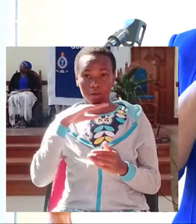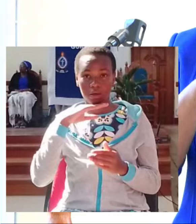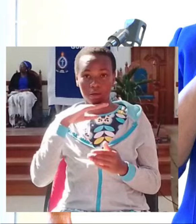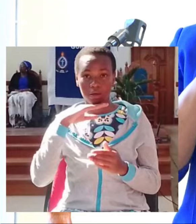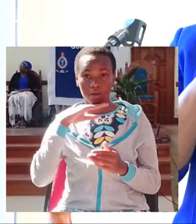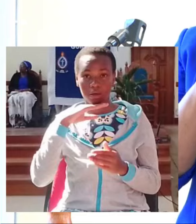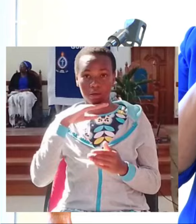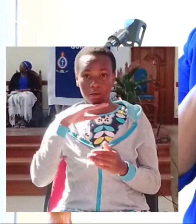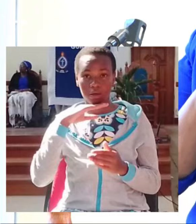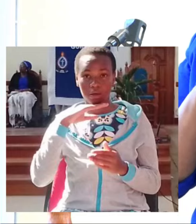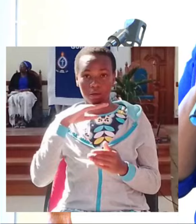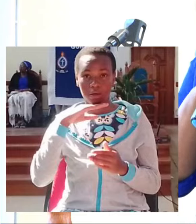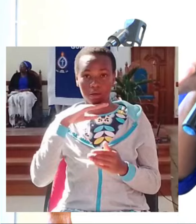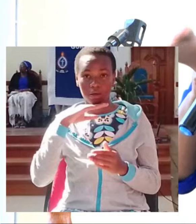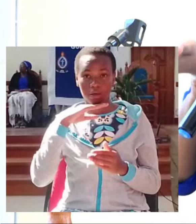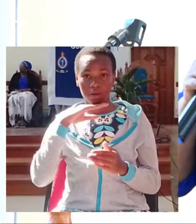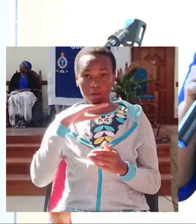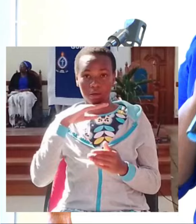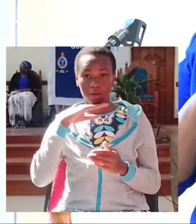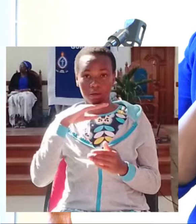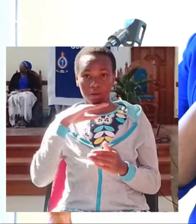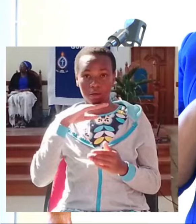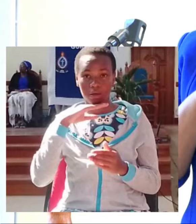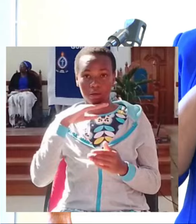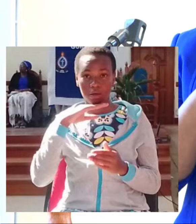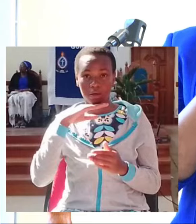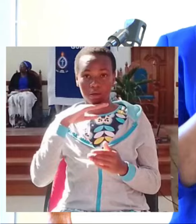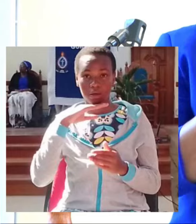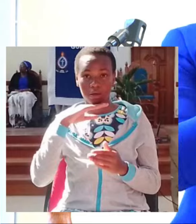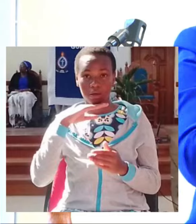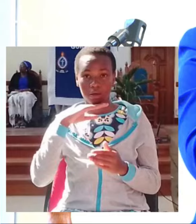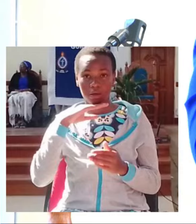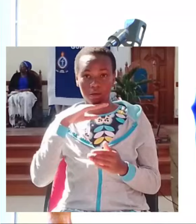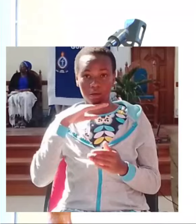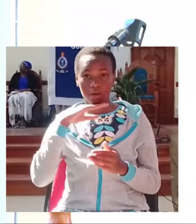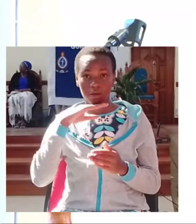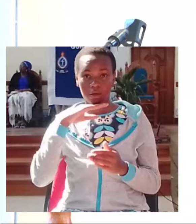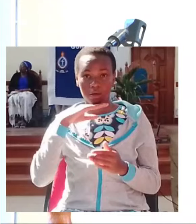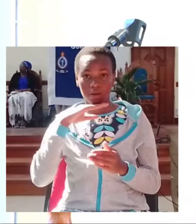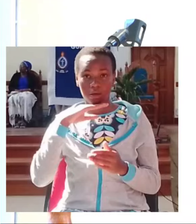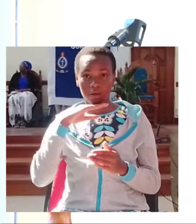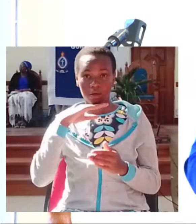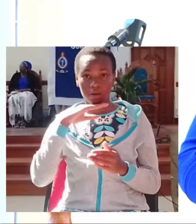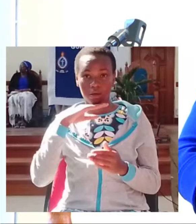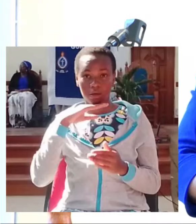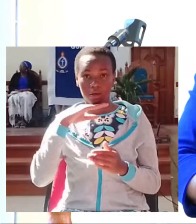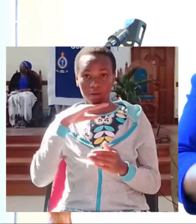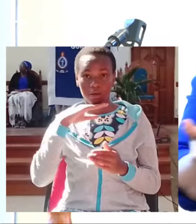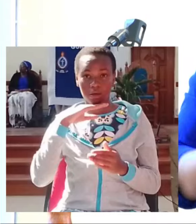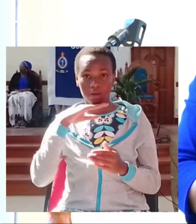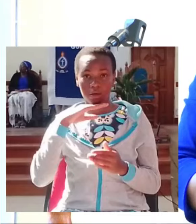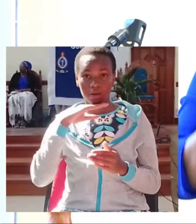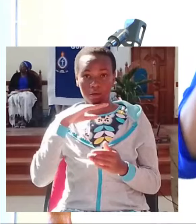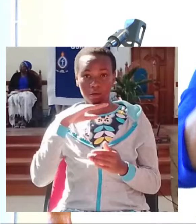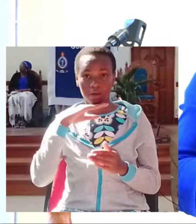they... How anybody, even you can be a god for them, depending with the miracles that you do. Sindio? But for the